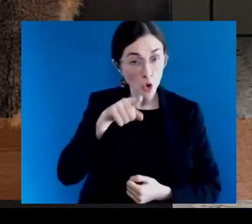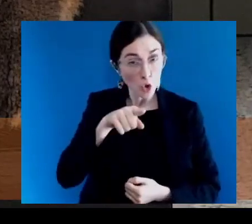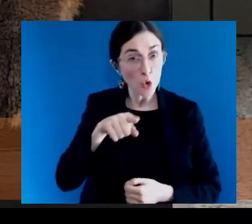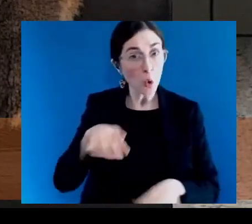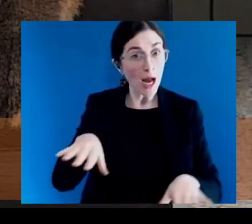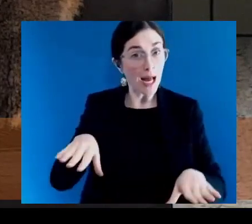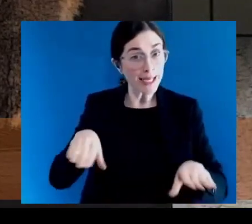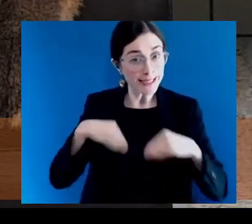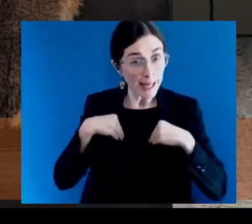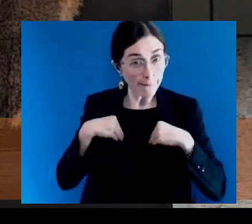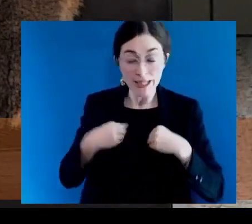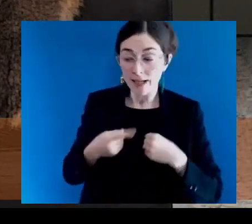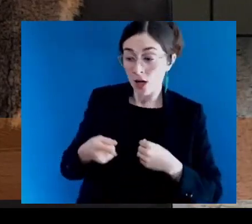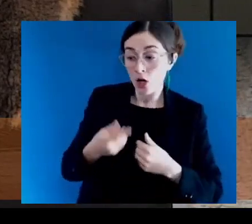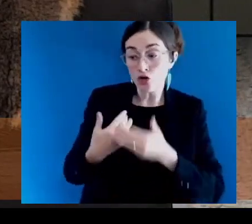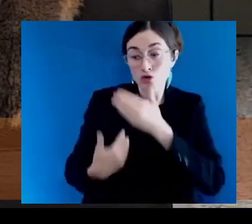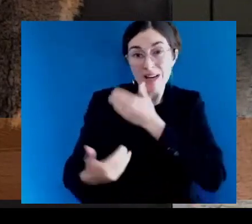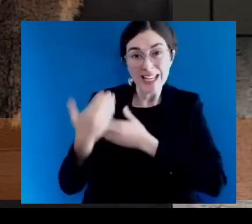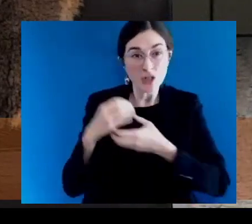perhaps